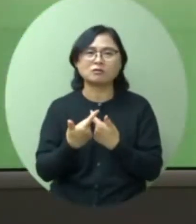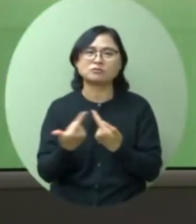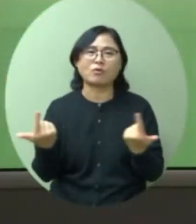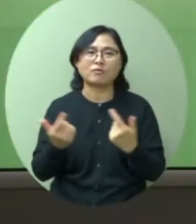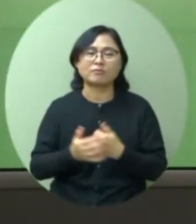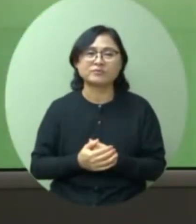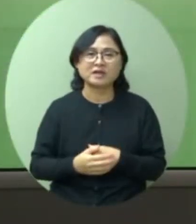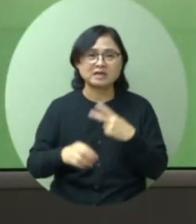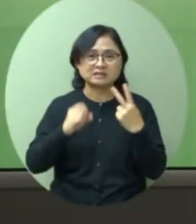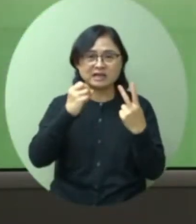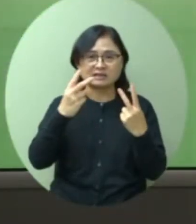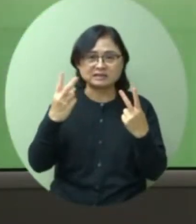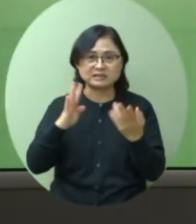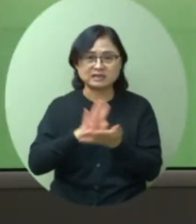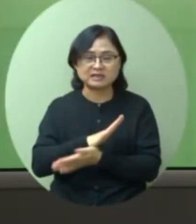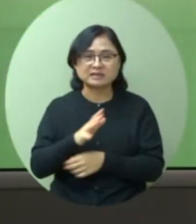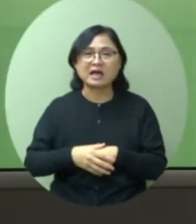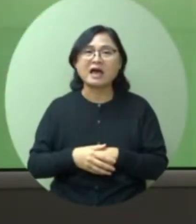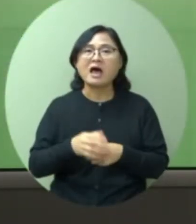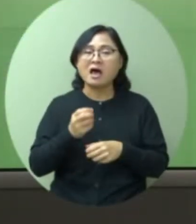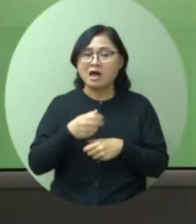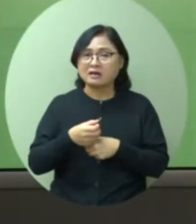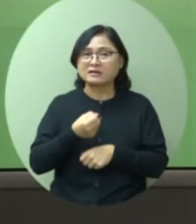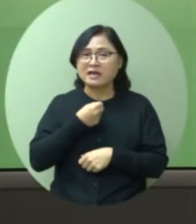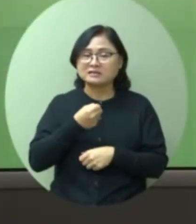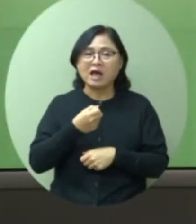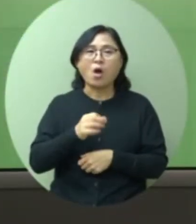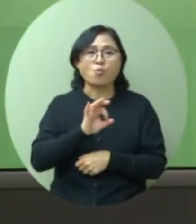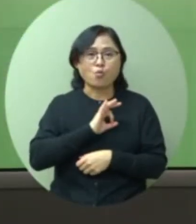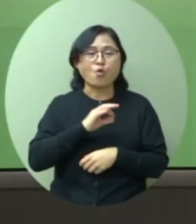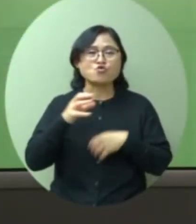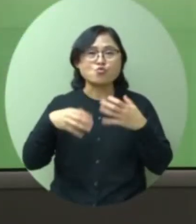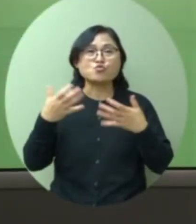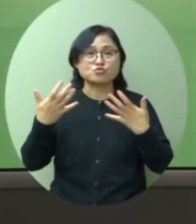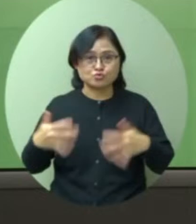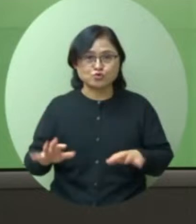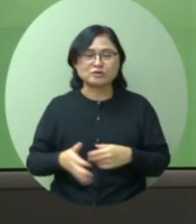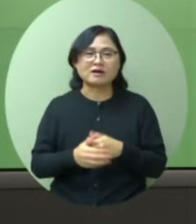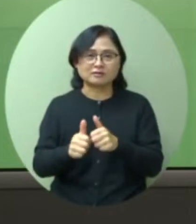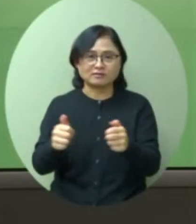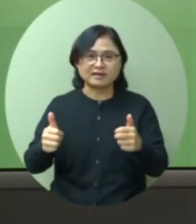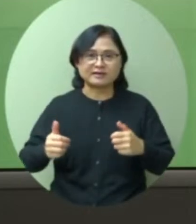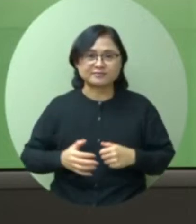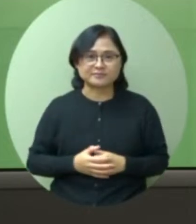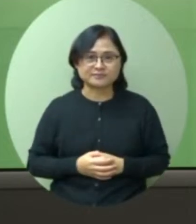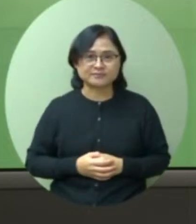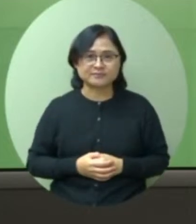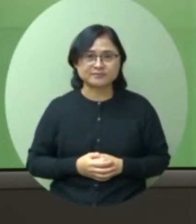That concludes the press conference today. Thank you. Thank you.